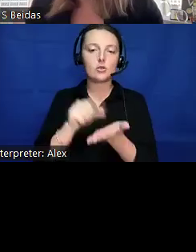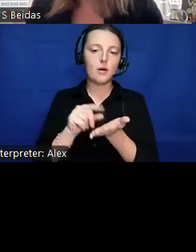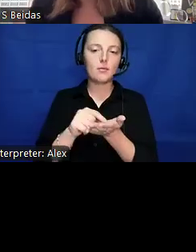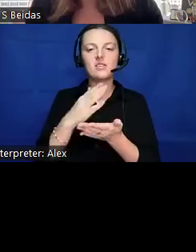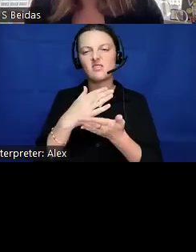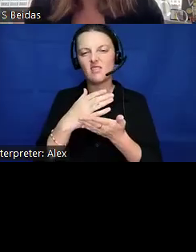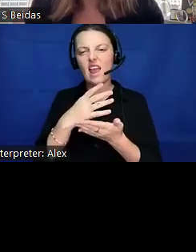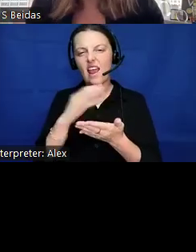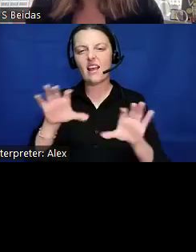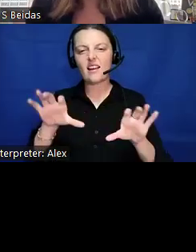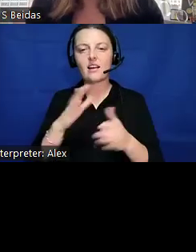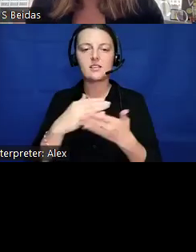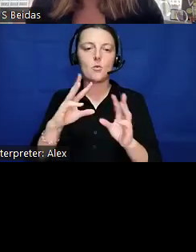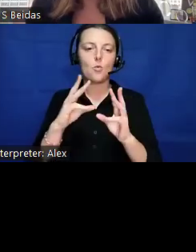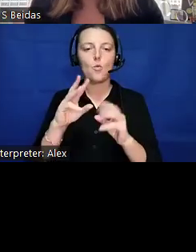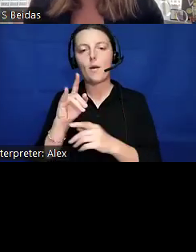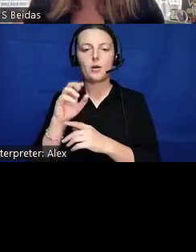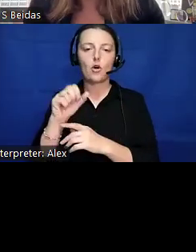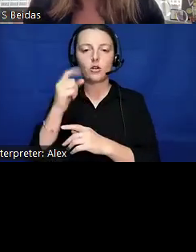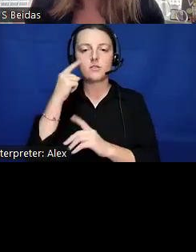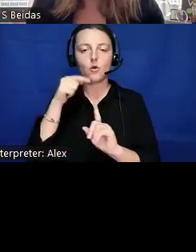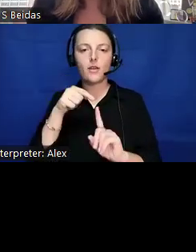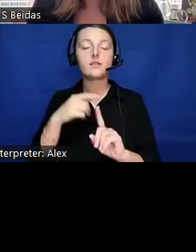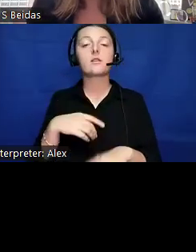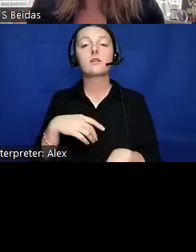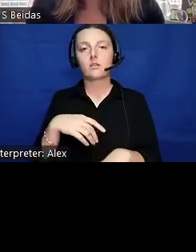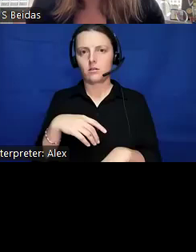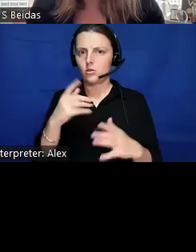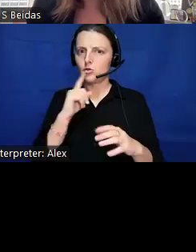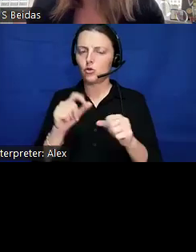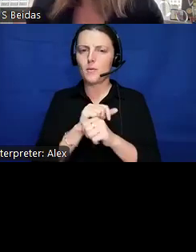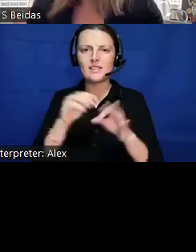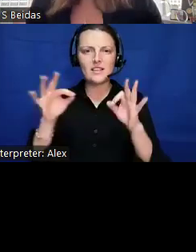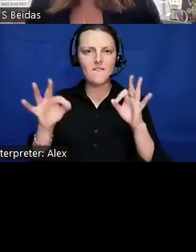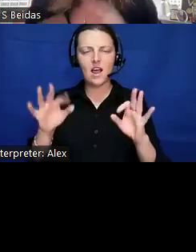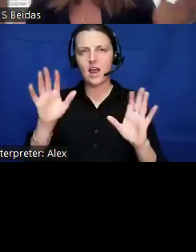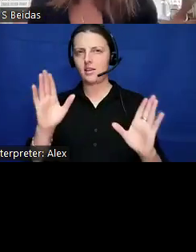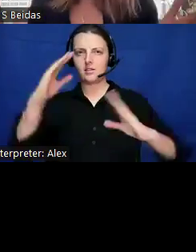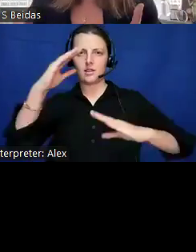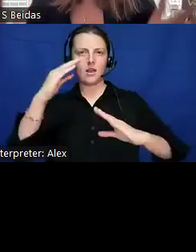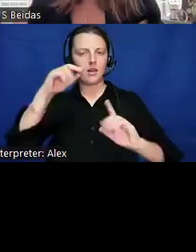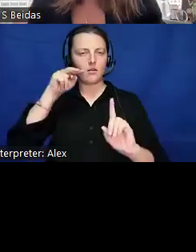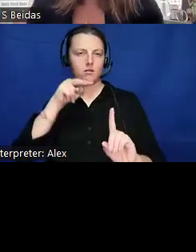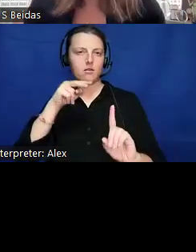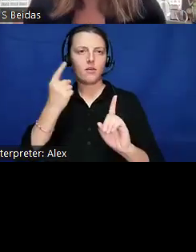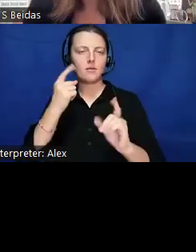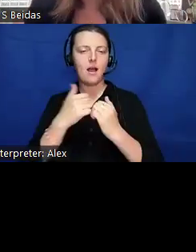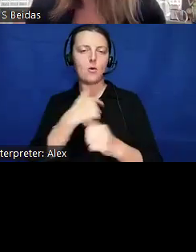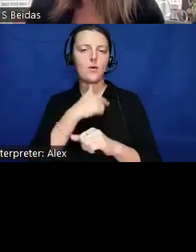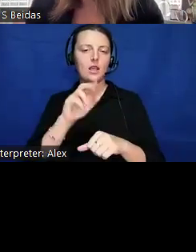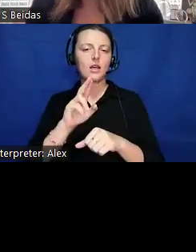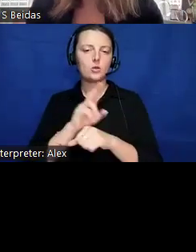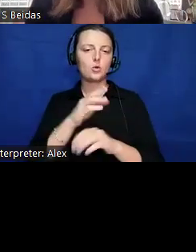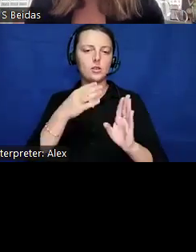think it really well defines the different kind of ways that we should be thinking about engaging partners. And of course, each of